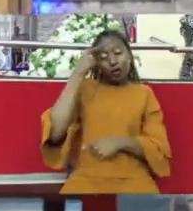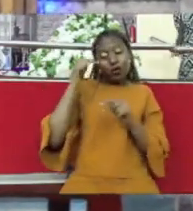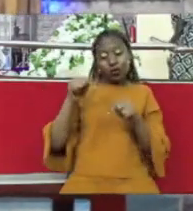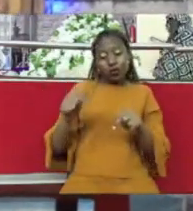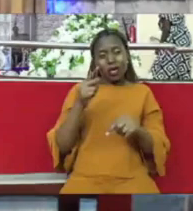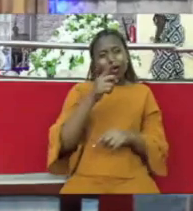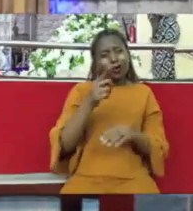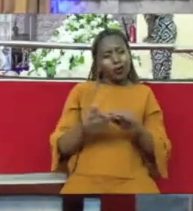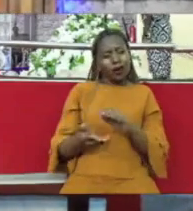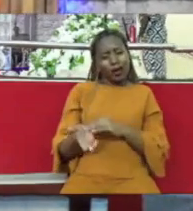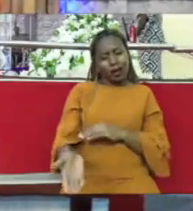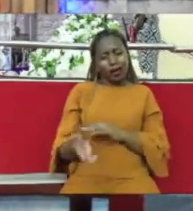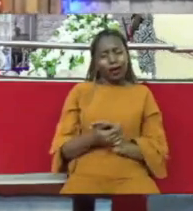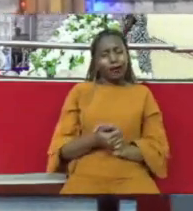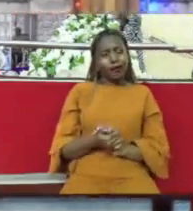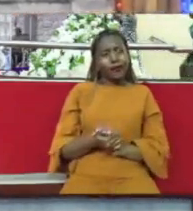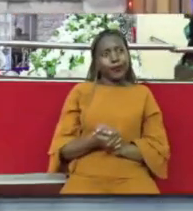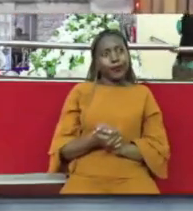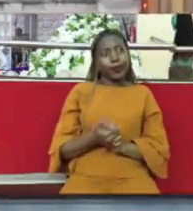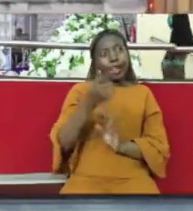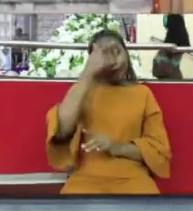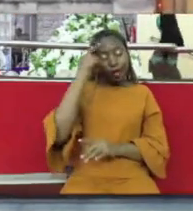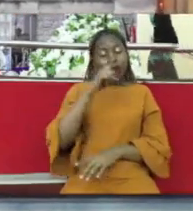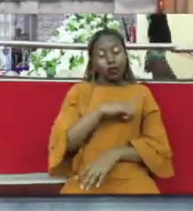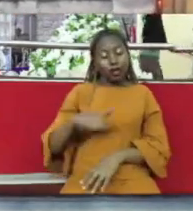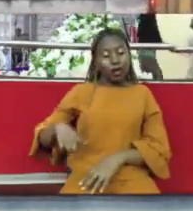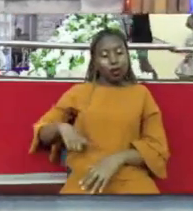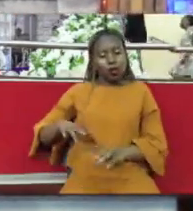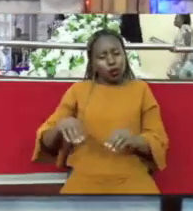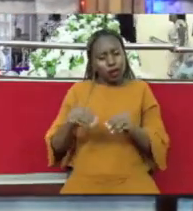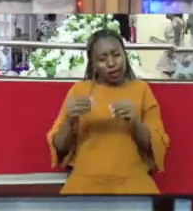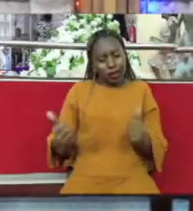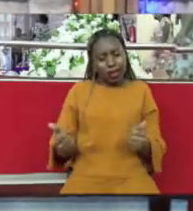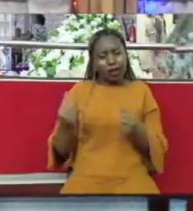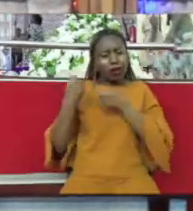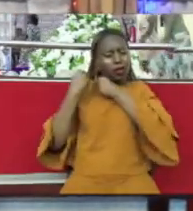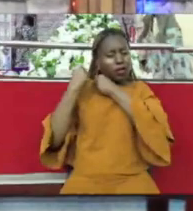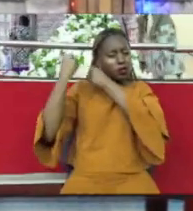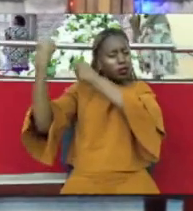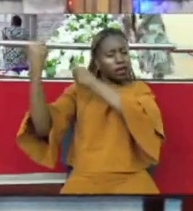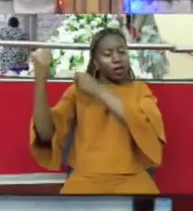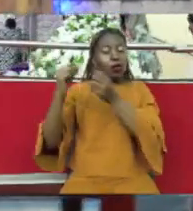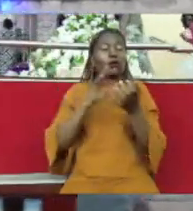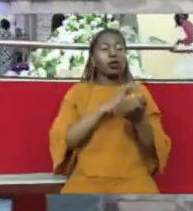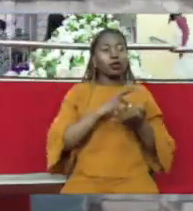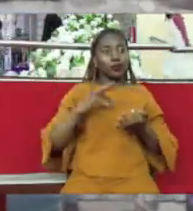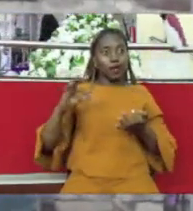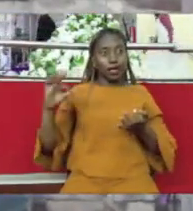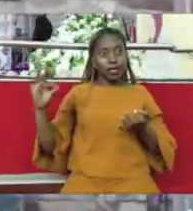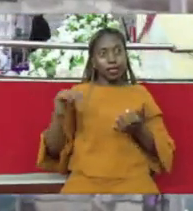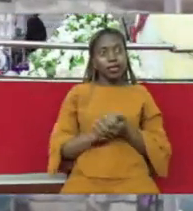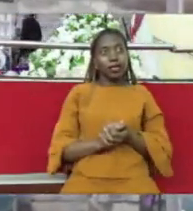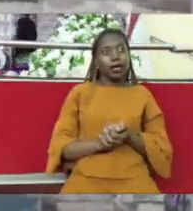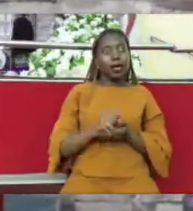kwamba bado uko hapa asubuhi ya leo. Because the Lord will deal with that suicidal spirit. Kwa sababu Mungu atashughulikia hiyo hali ya kuhisi kujiua. He